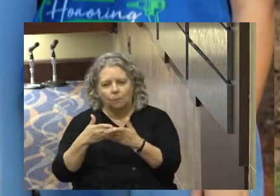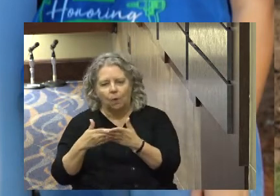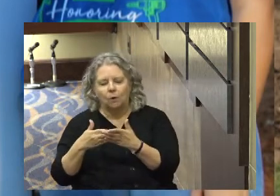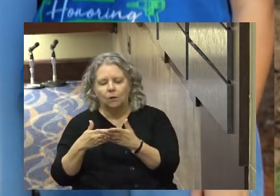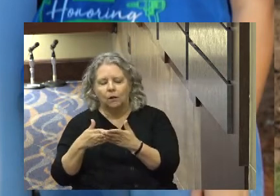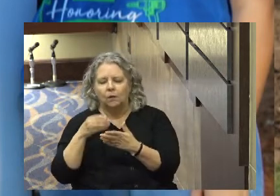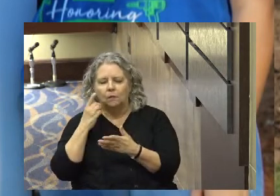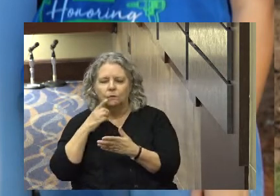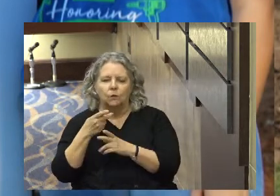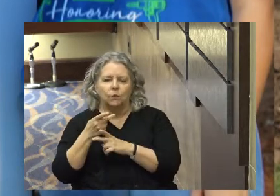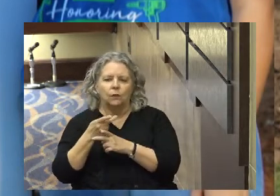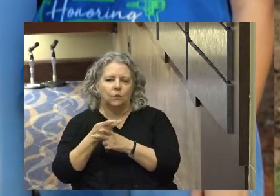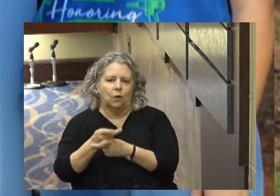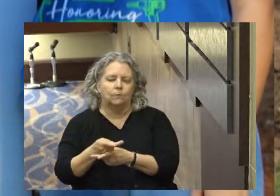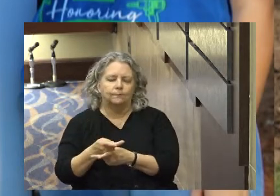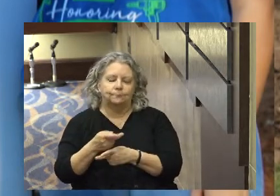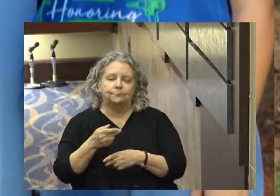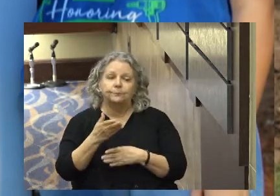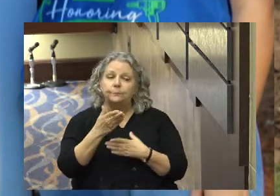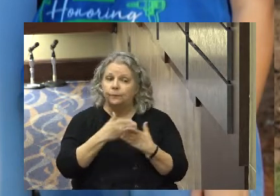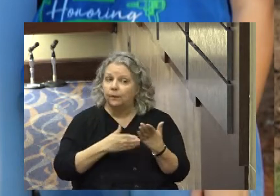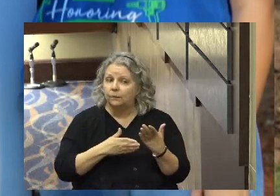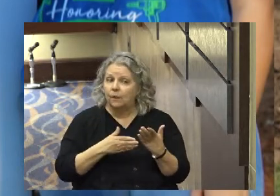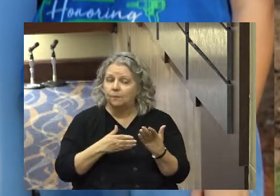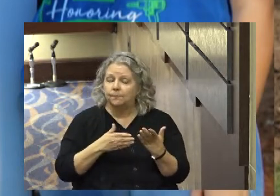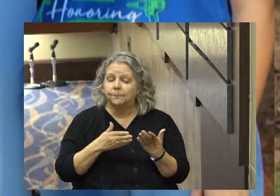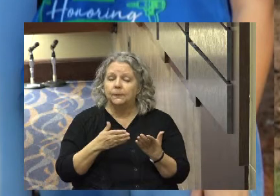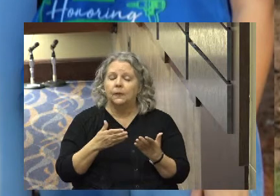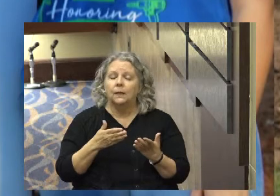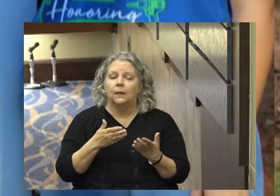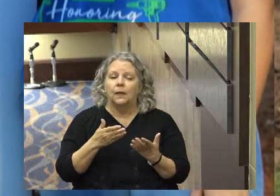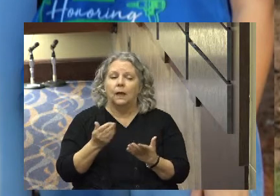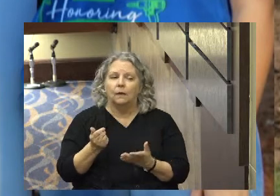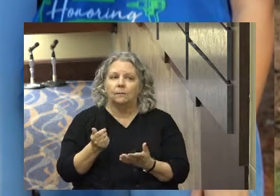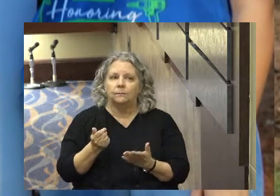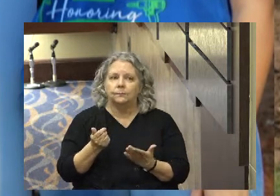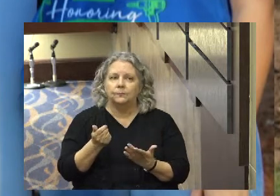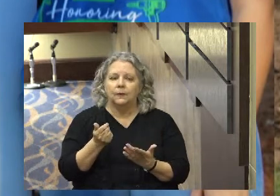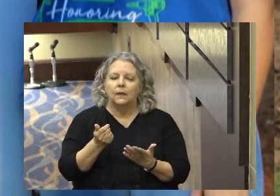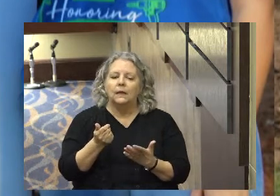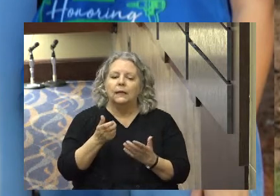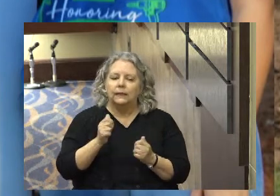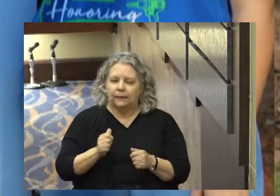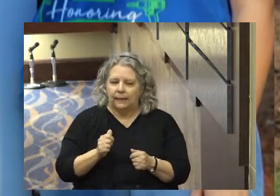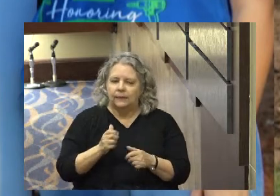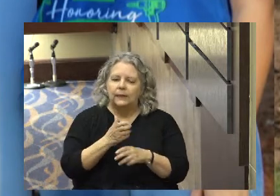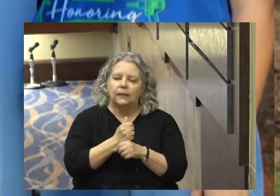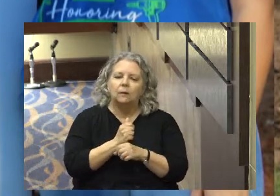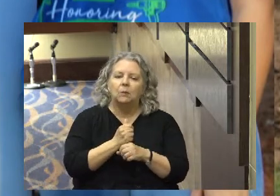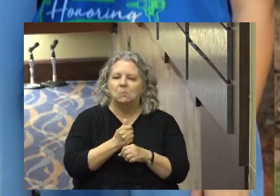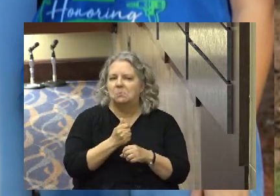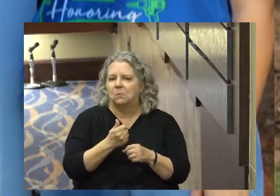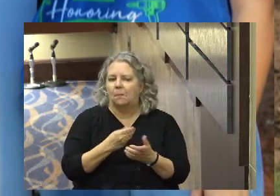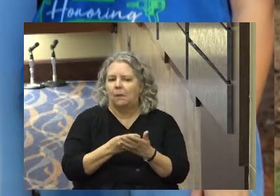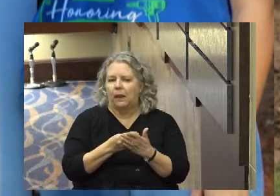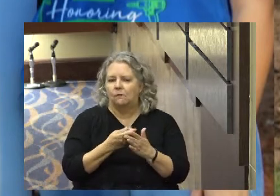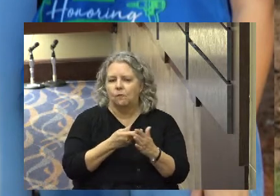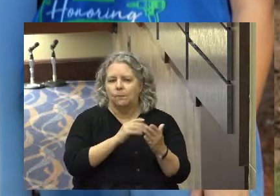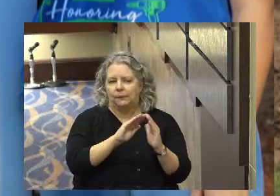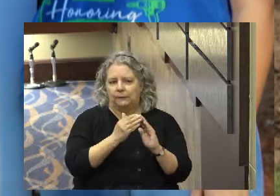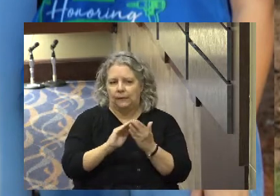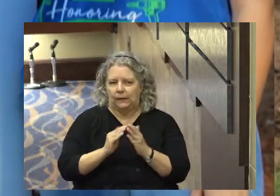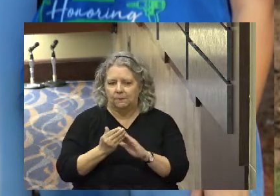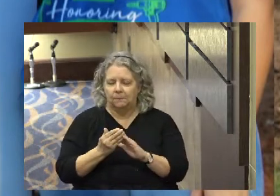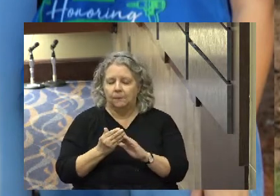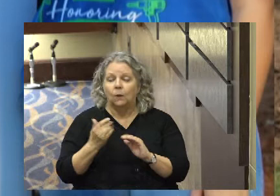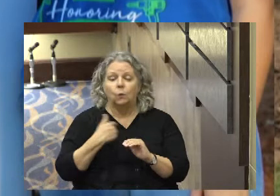homeowners are able to qualify for the City of Waco's Down Payment Assistance Program. Habitat appreciates the City of Waco's support through this